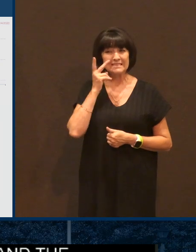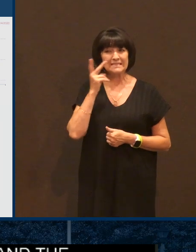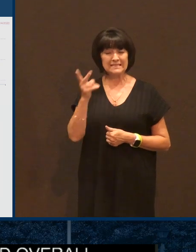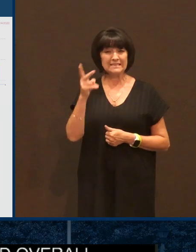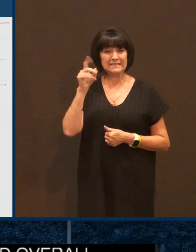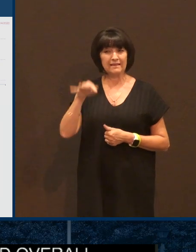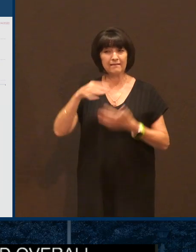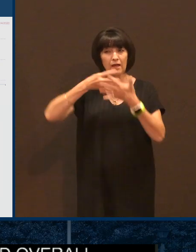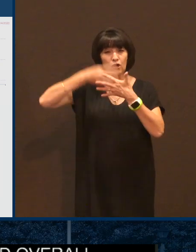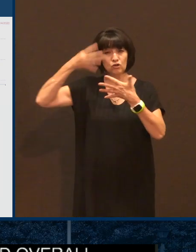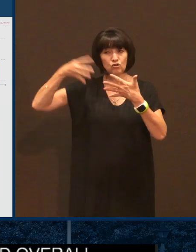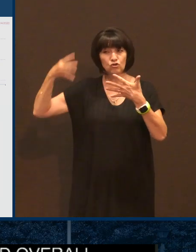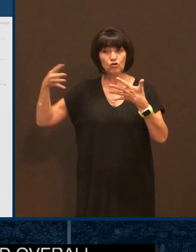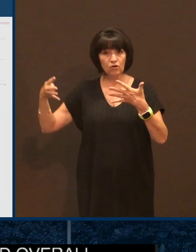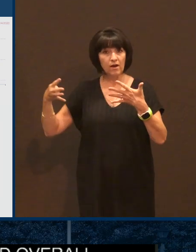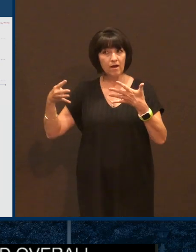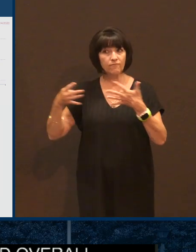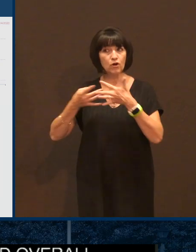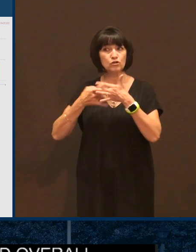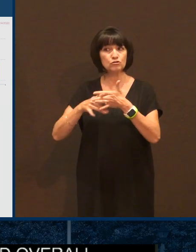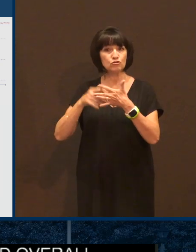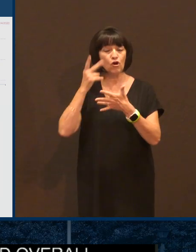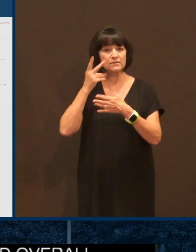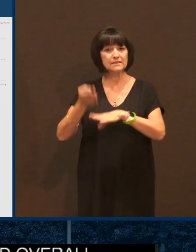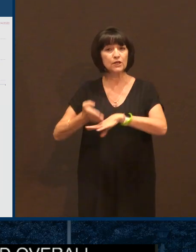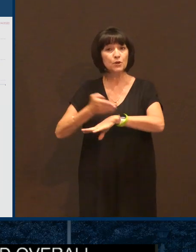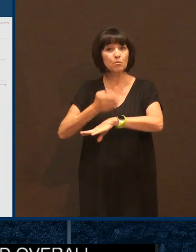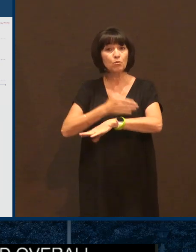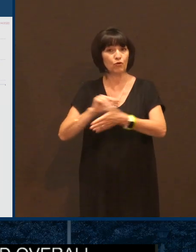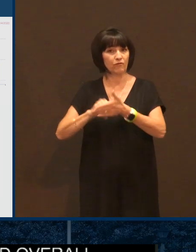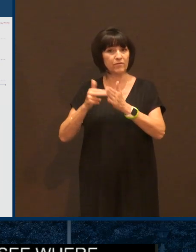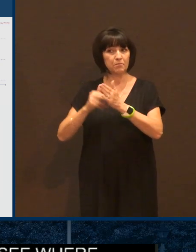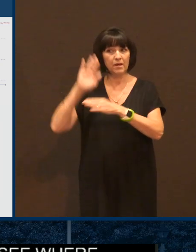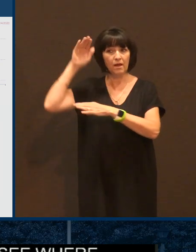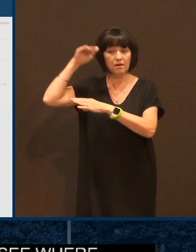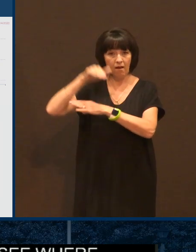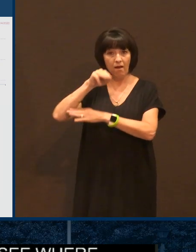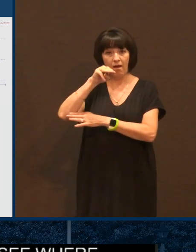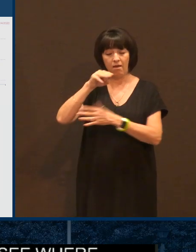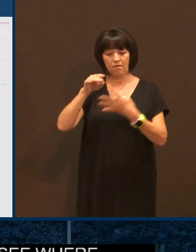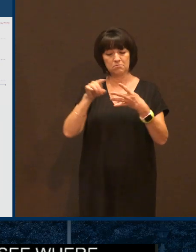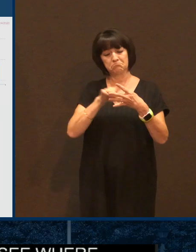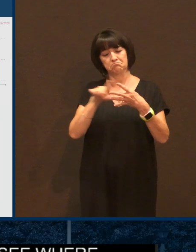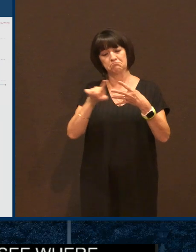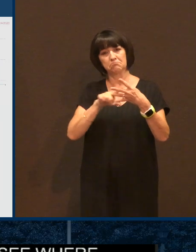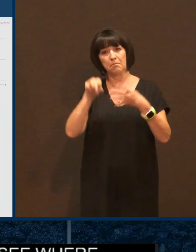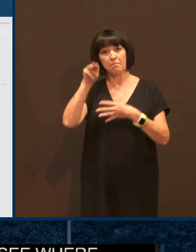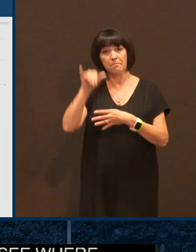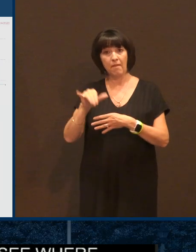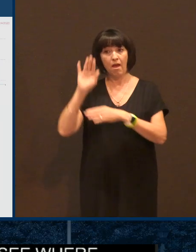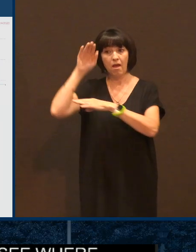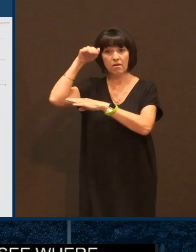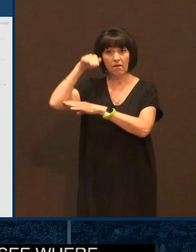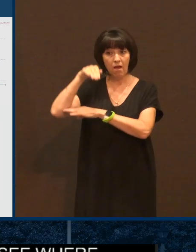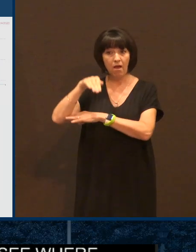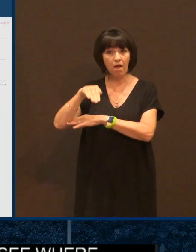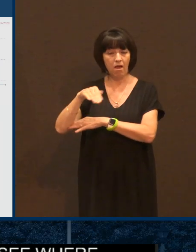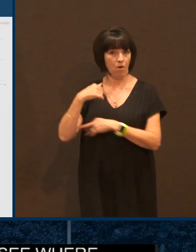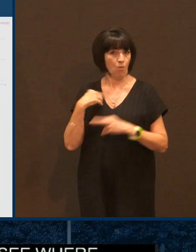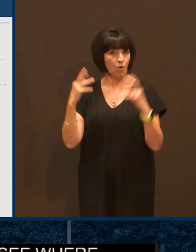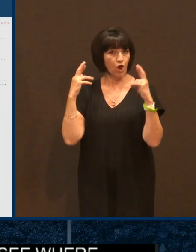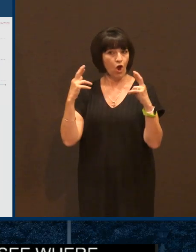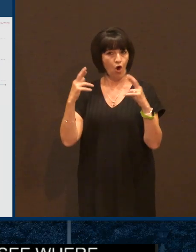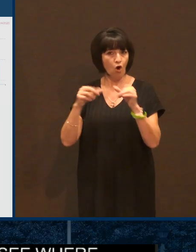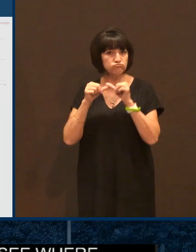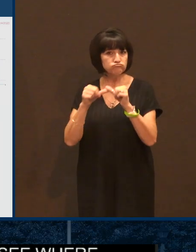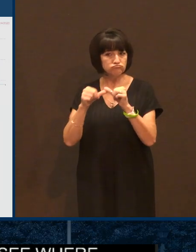to flatten out, peaked there in the middle of May, and we're hoping that it was going to continue to just go